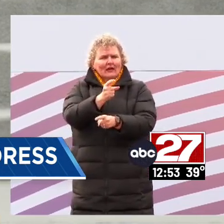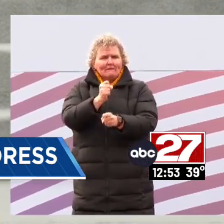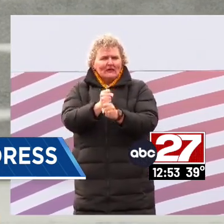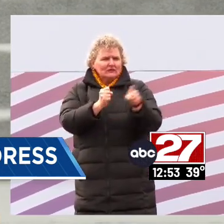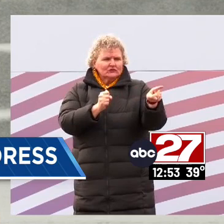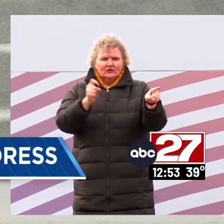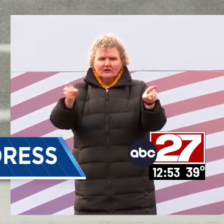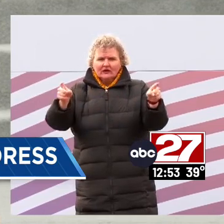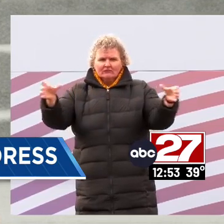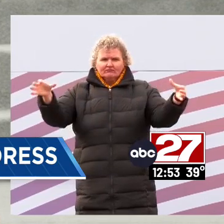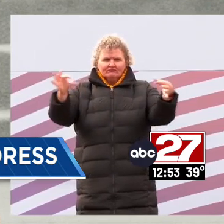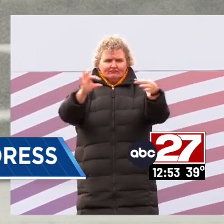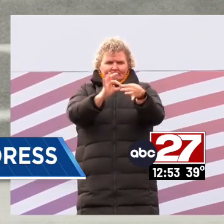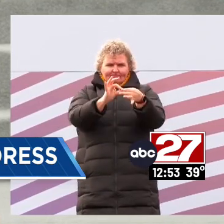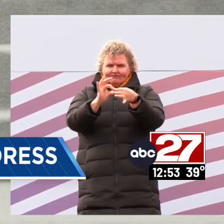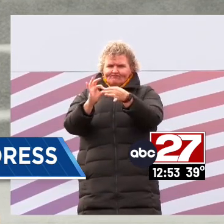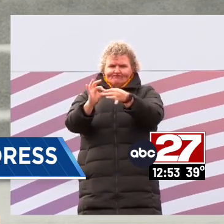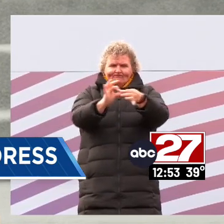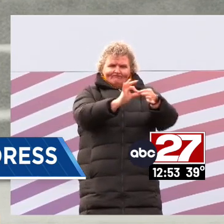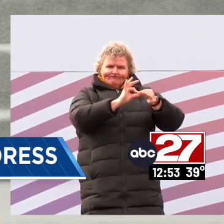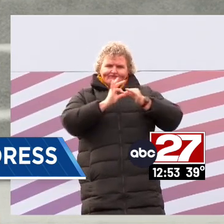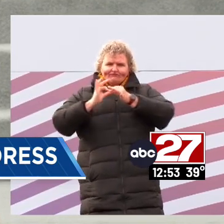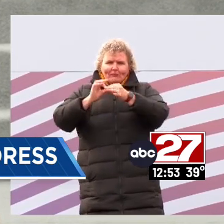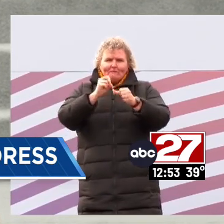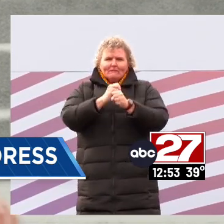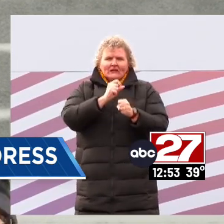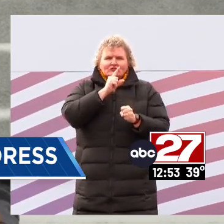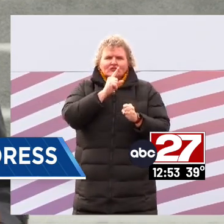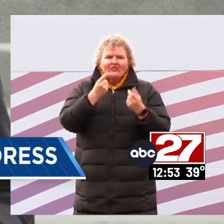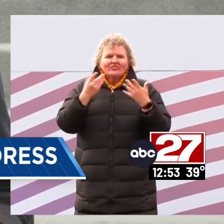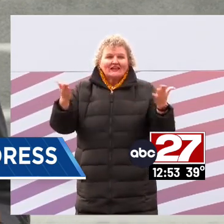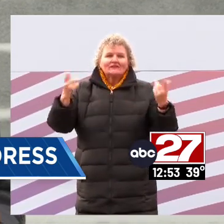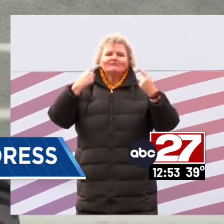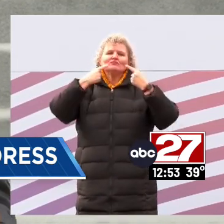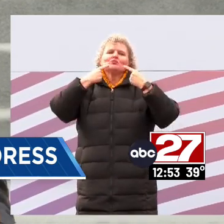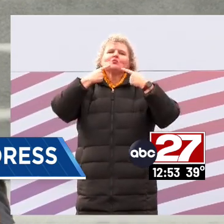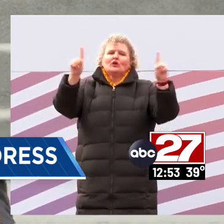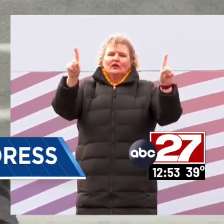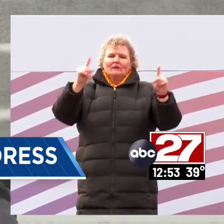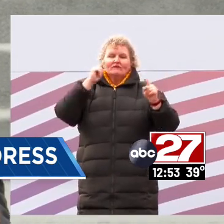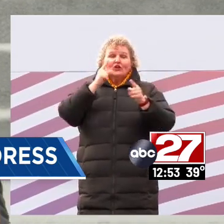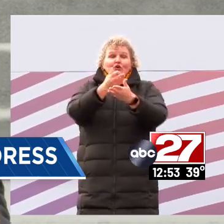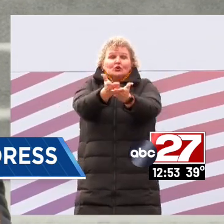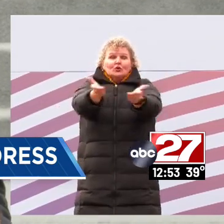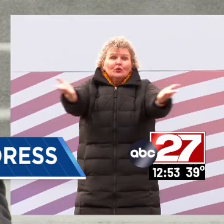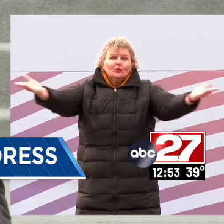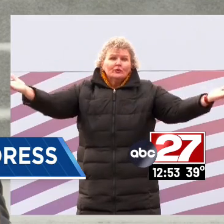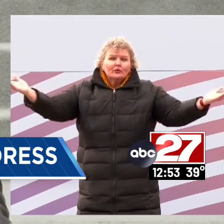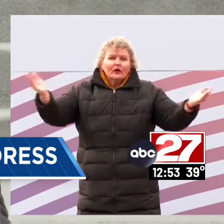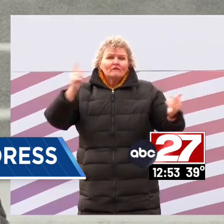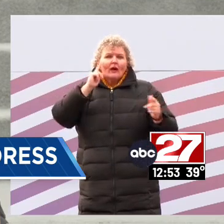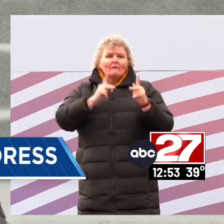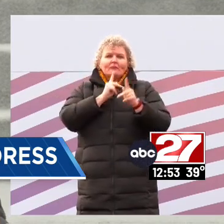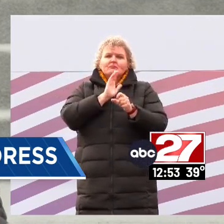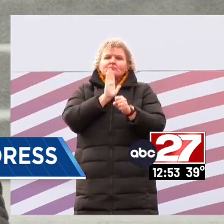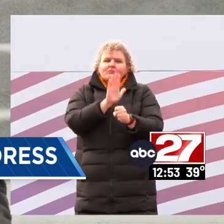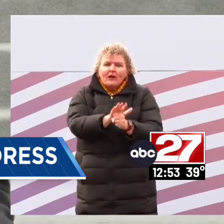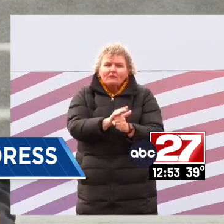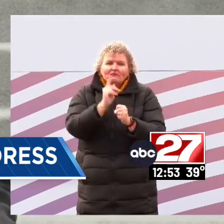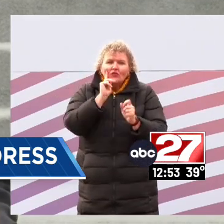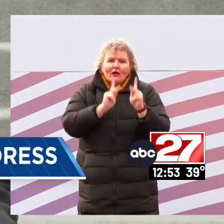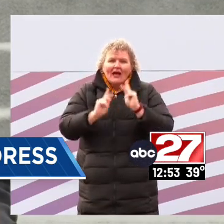real things done for you. That is my covenant with you, the people. That's our